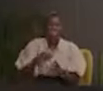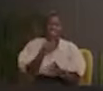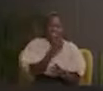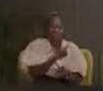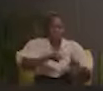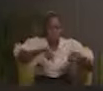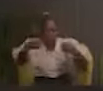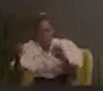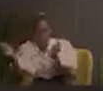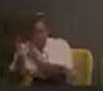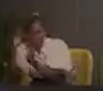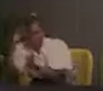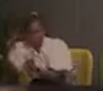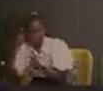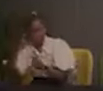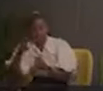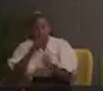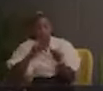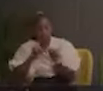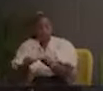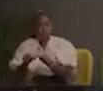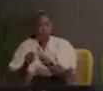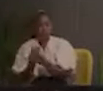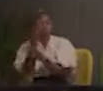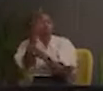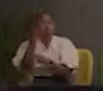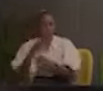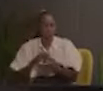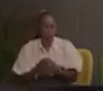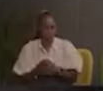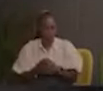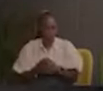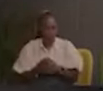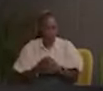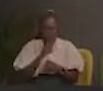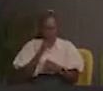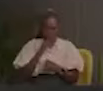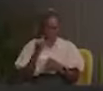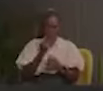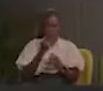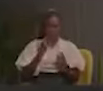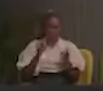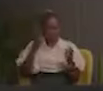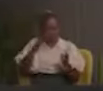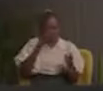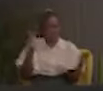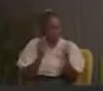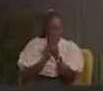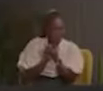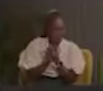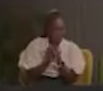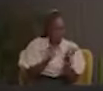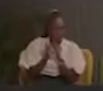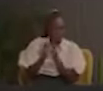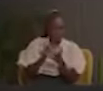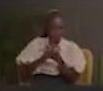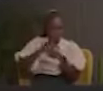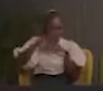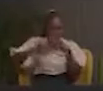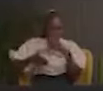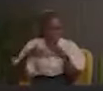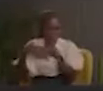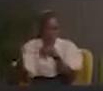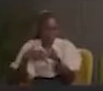encounter for the continuity of your growth. So not even an encounter with Jesus will corrupt that pattern. Are we learning faith